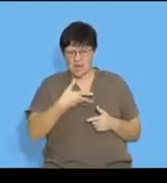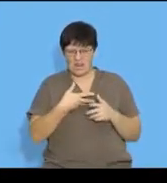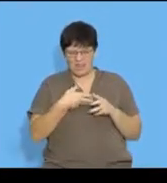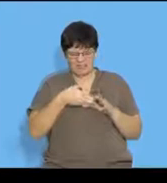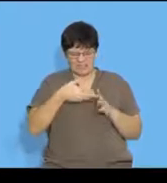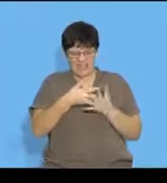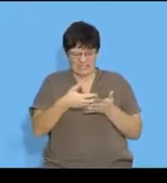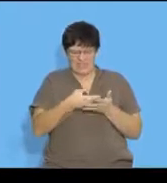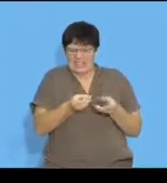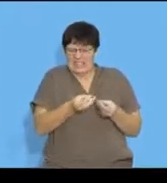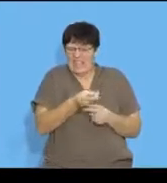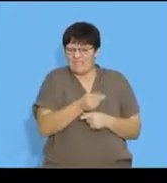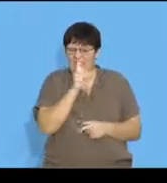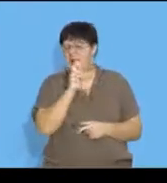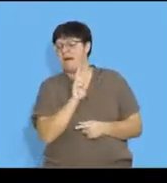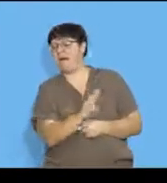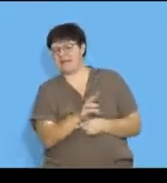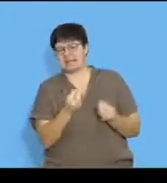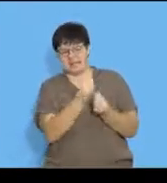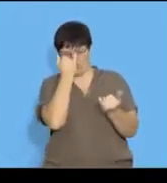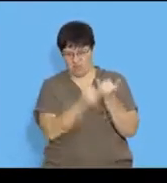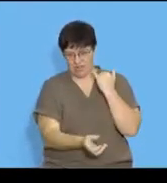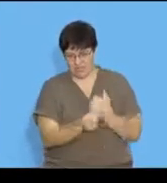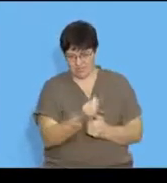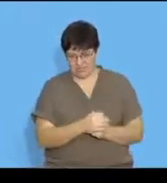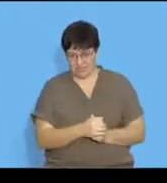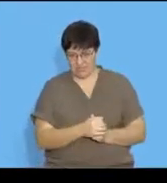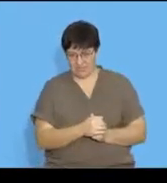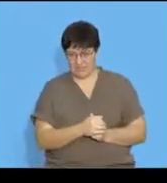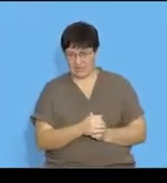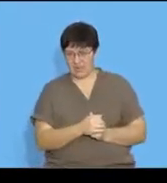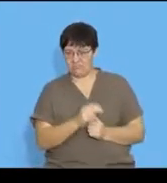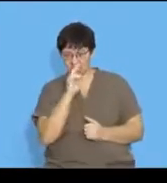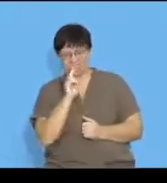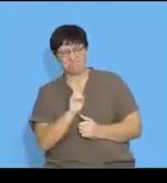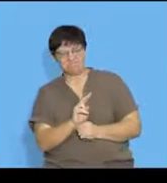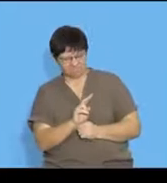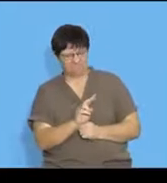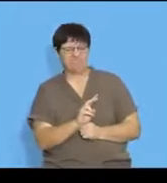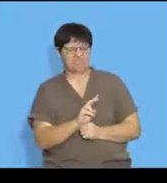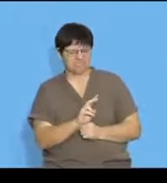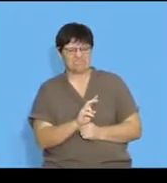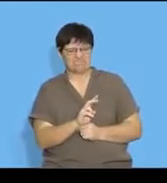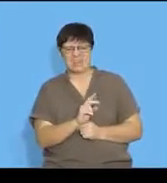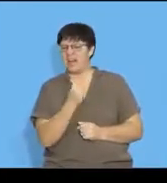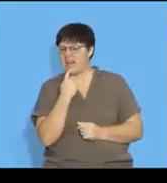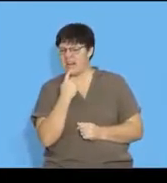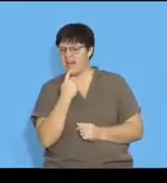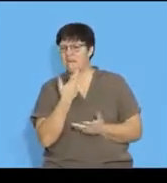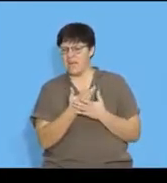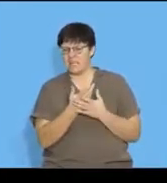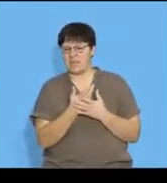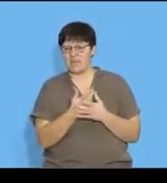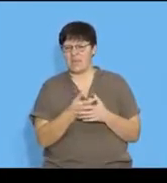is always a sign that maybe something's wrong, If we have a look and we see that maybe in our panties